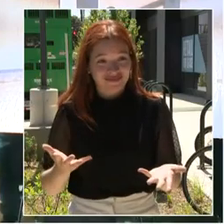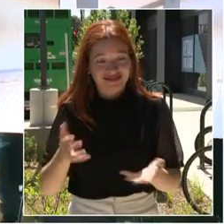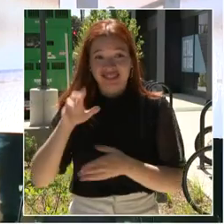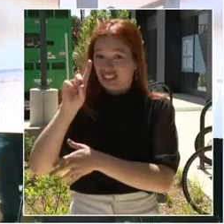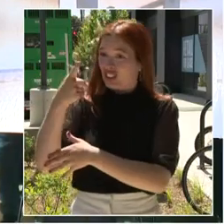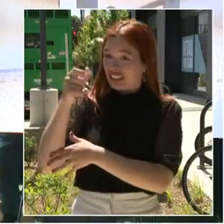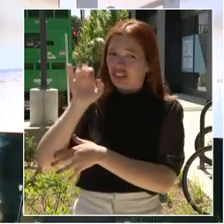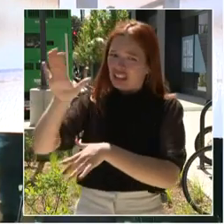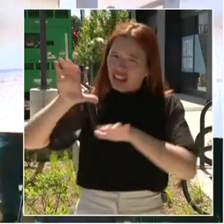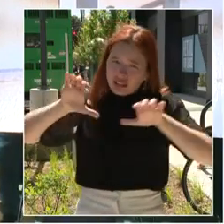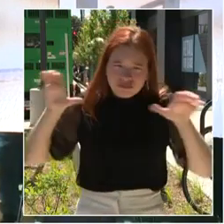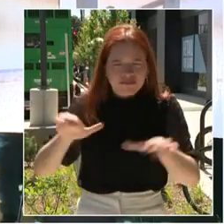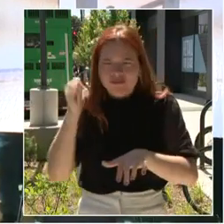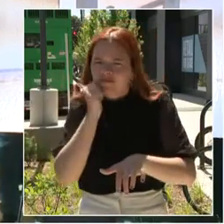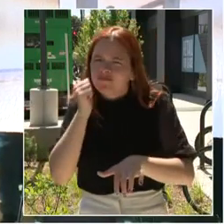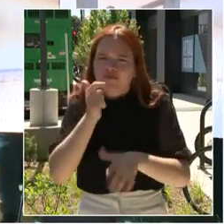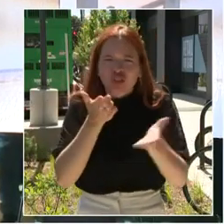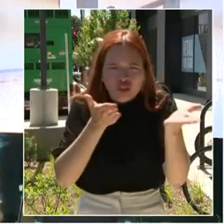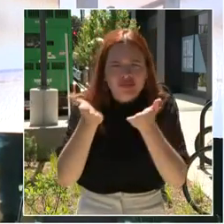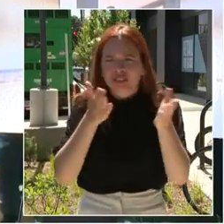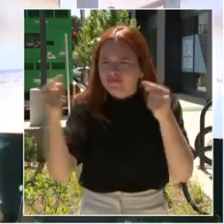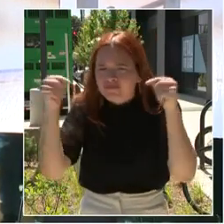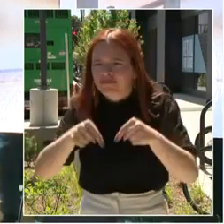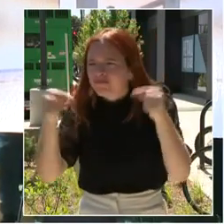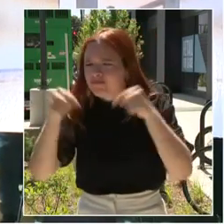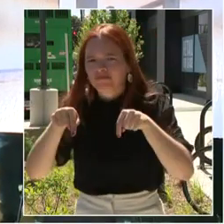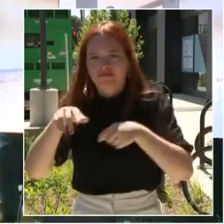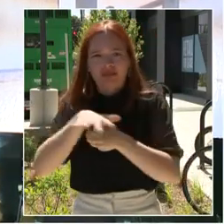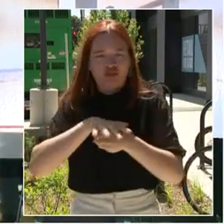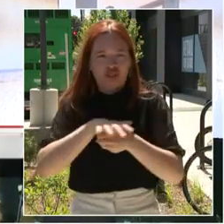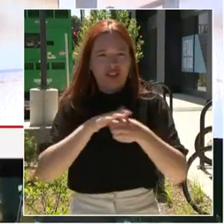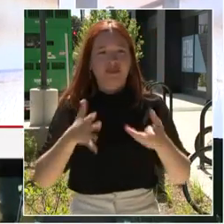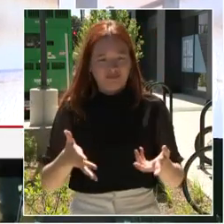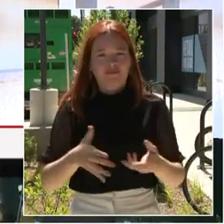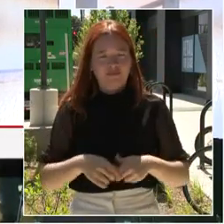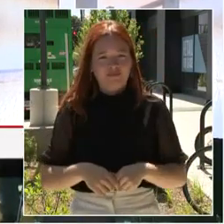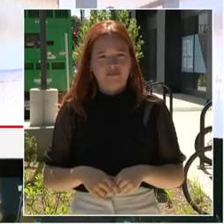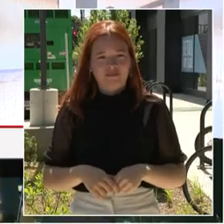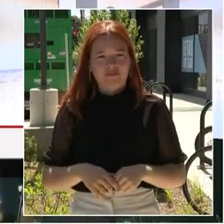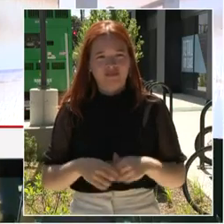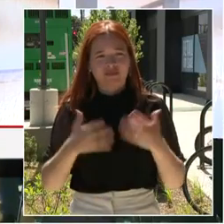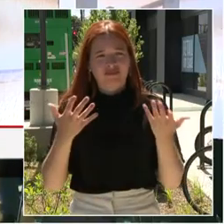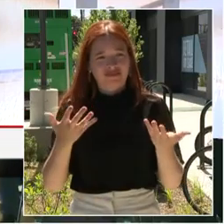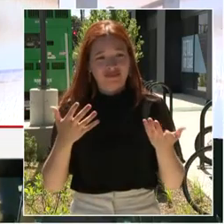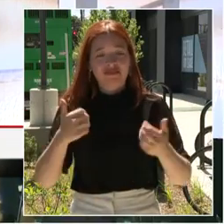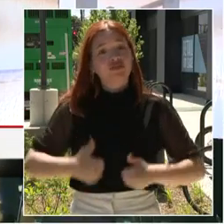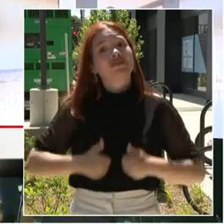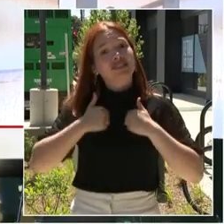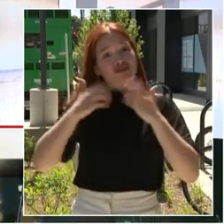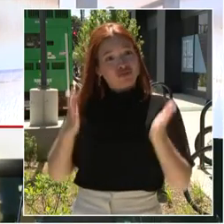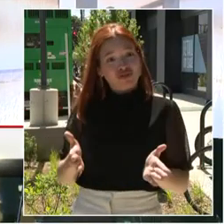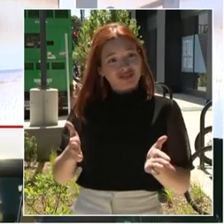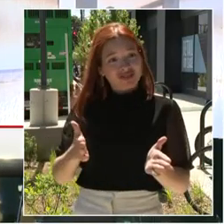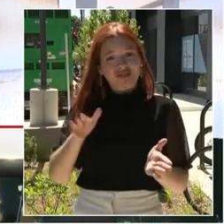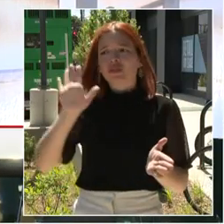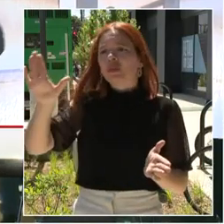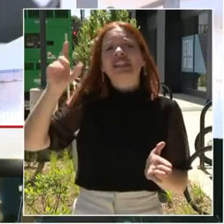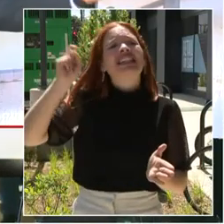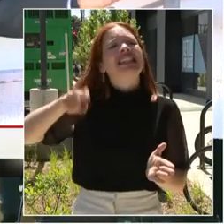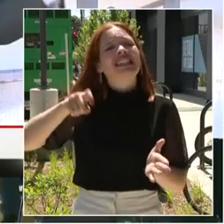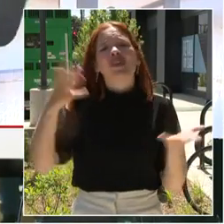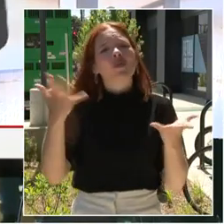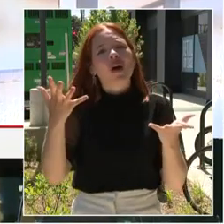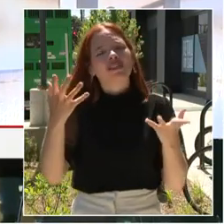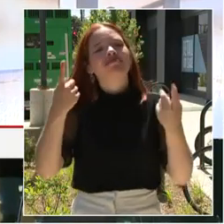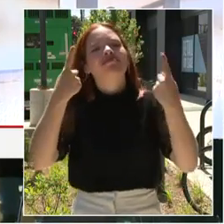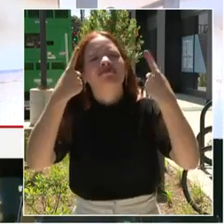all Ward 7 residents want, they need successful businesses, the second tier of the Comeback Plan, which is